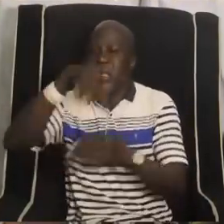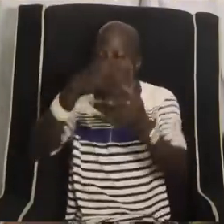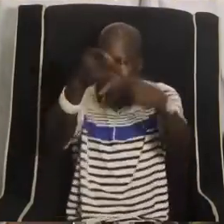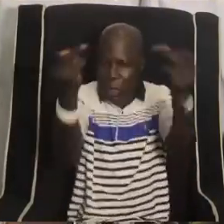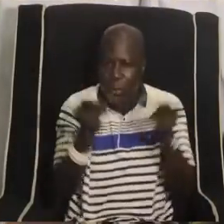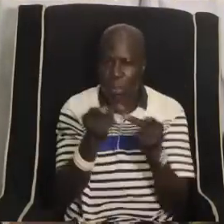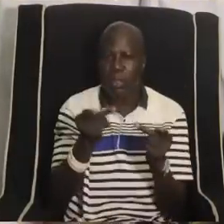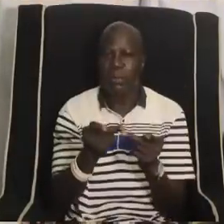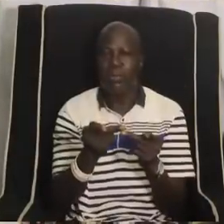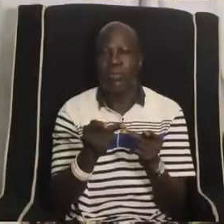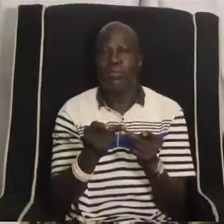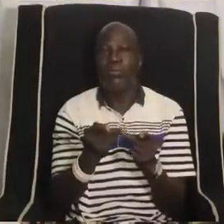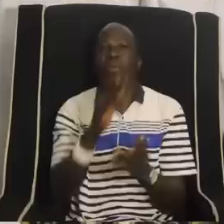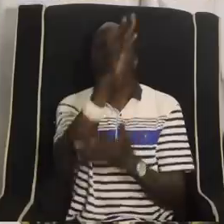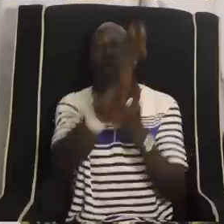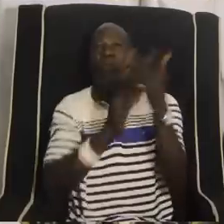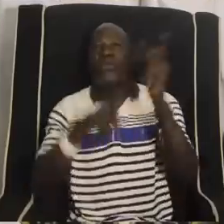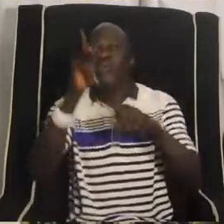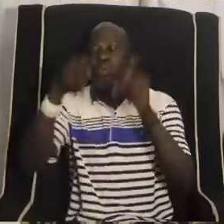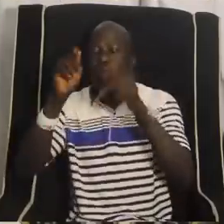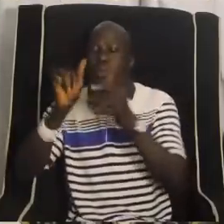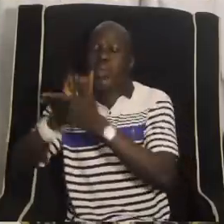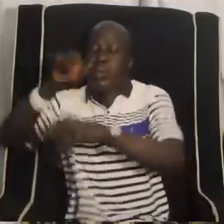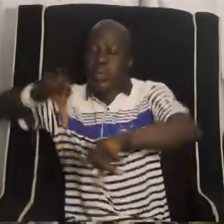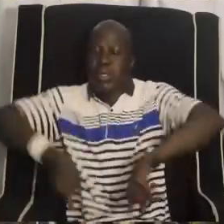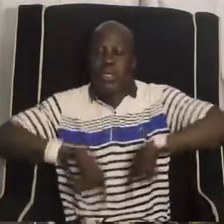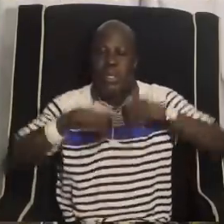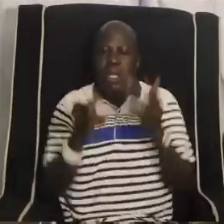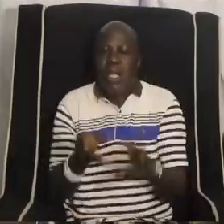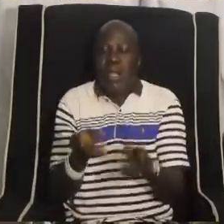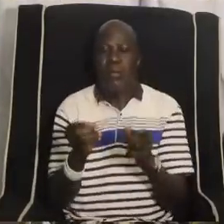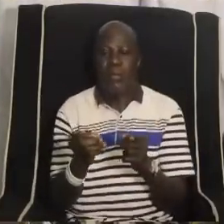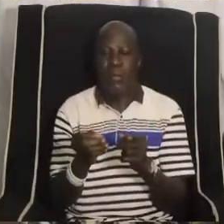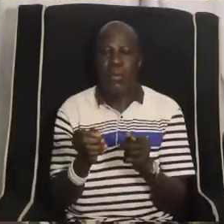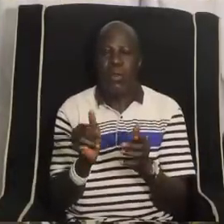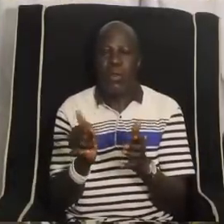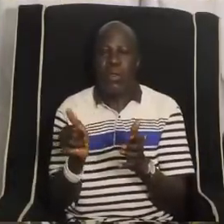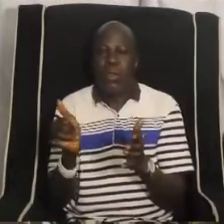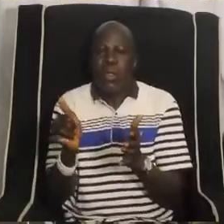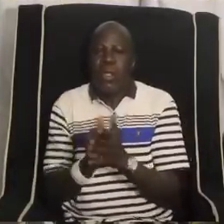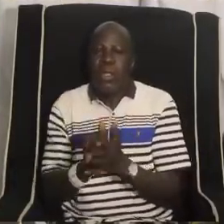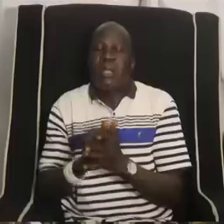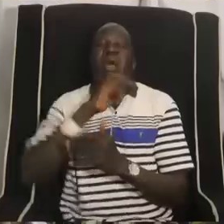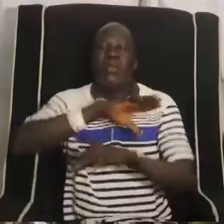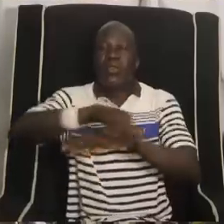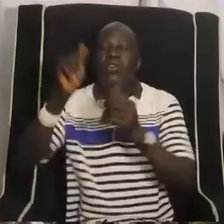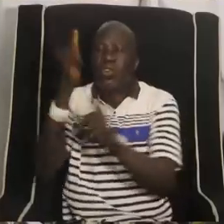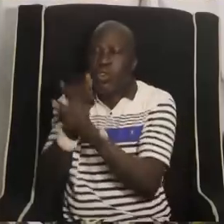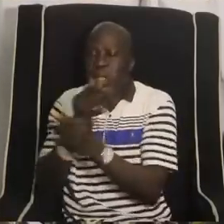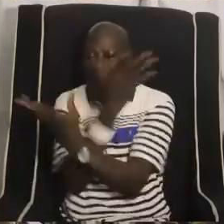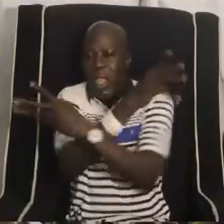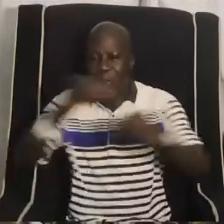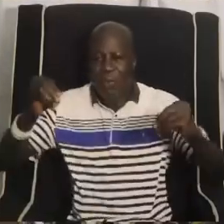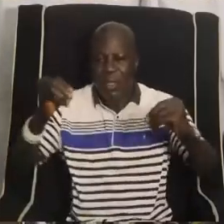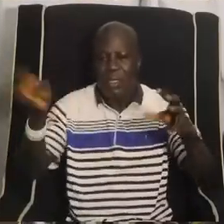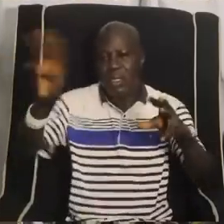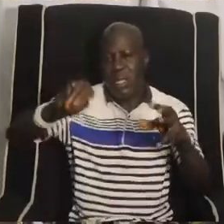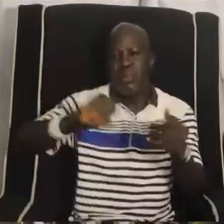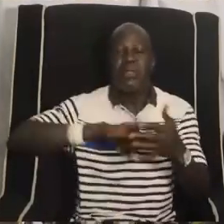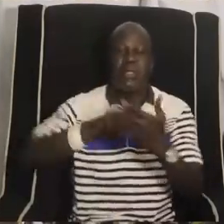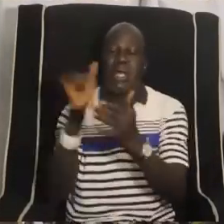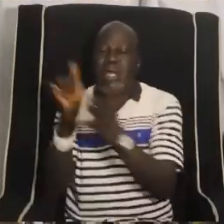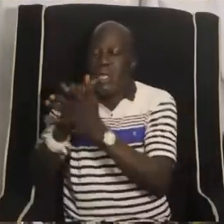your destination. A lot of people in life. What affect them is